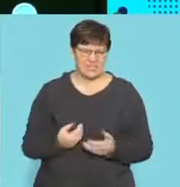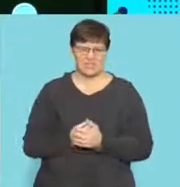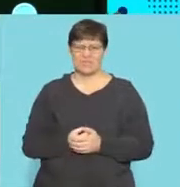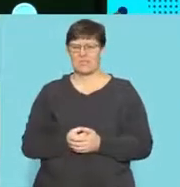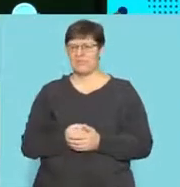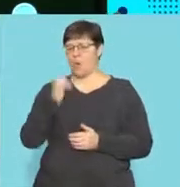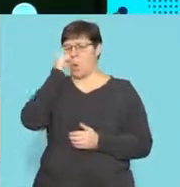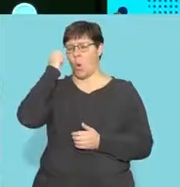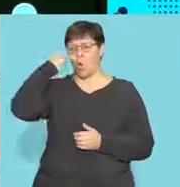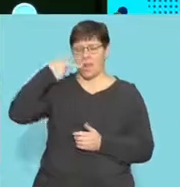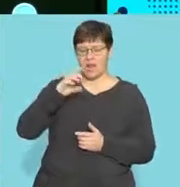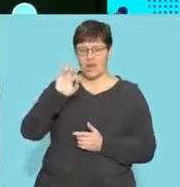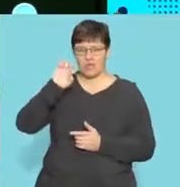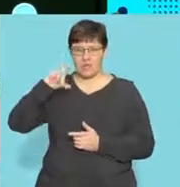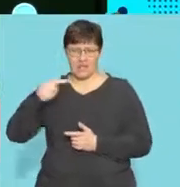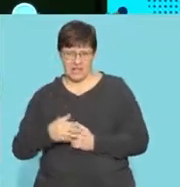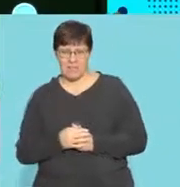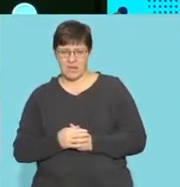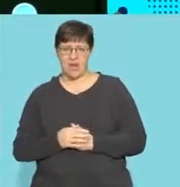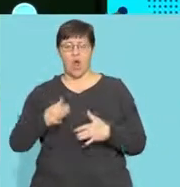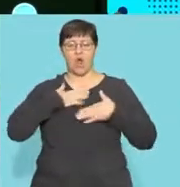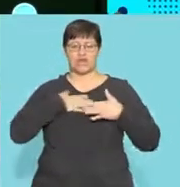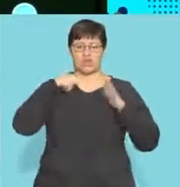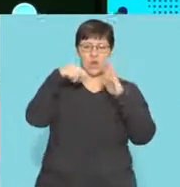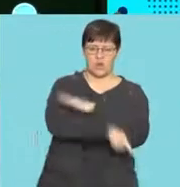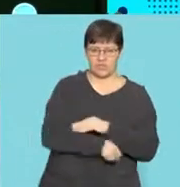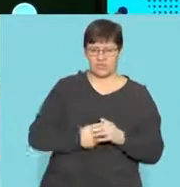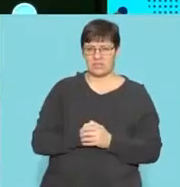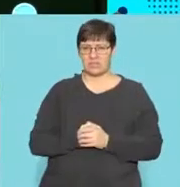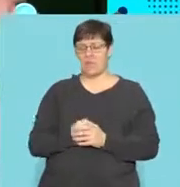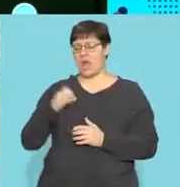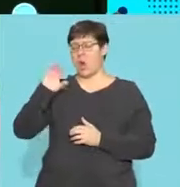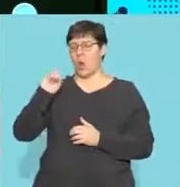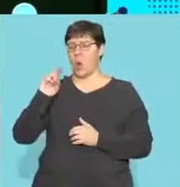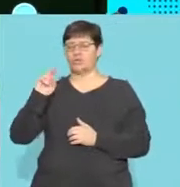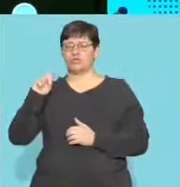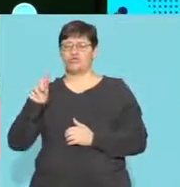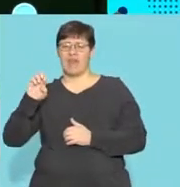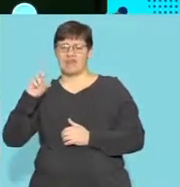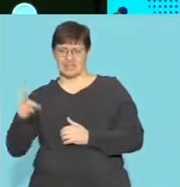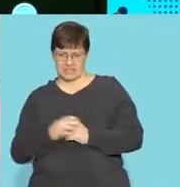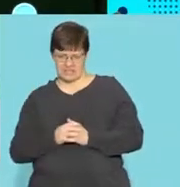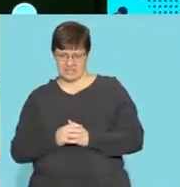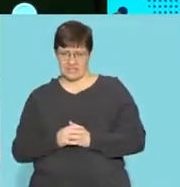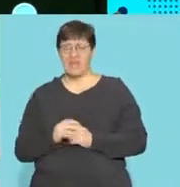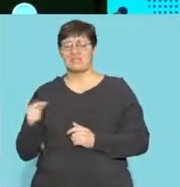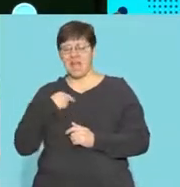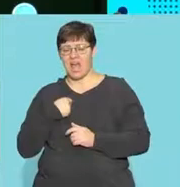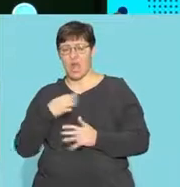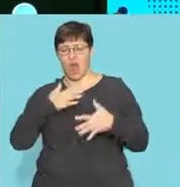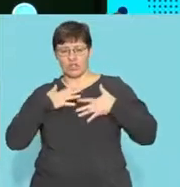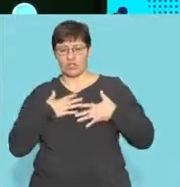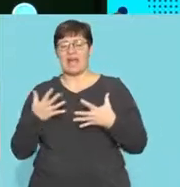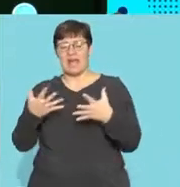rig, where we said oxidation is a loss, and rad, oxidizing agent takes electrons. And when we